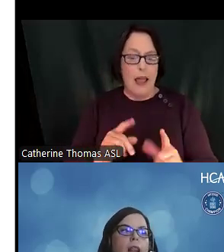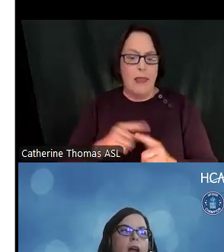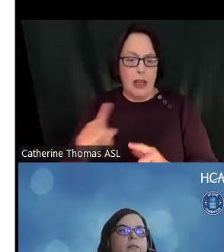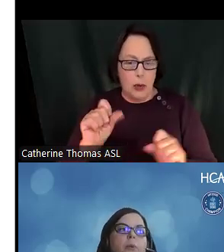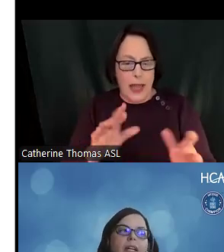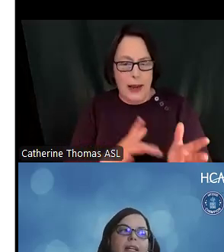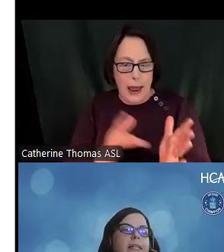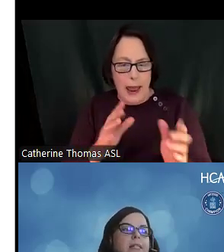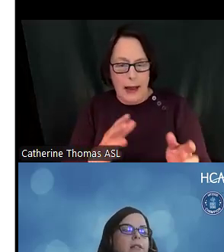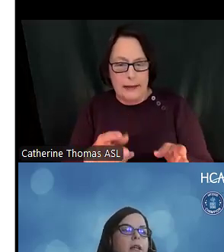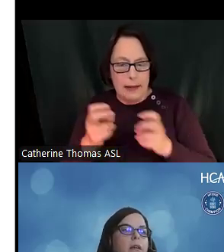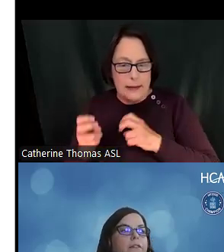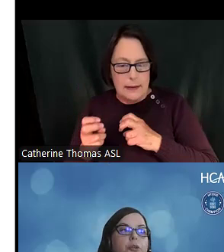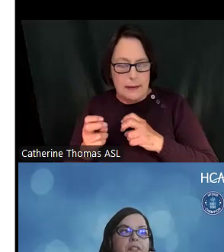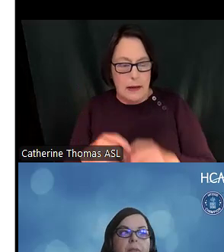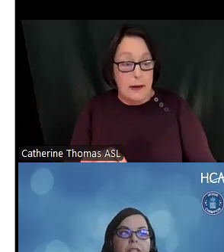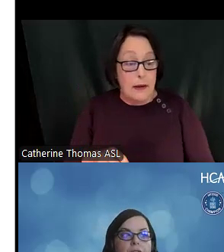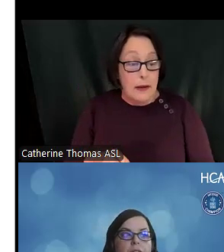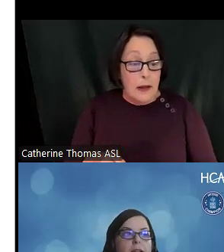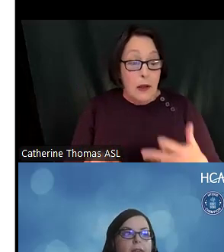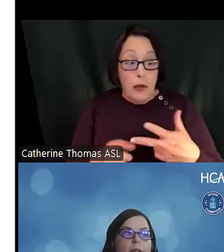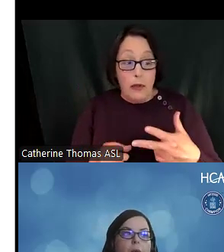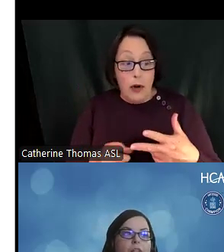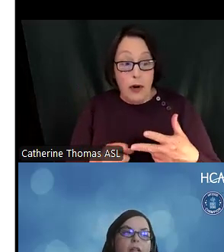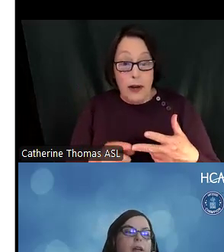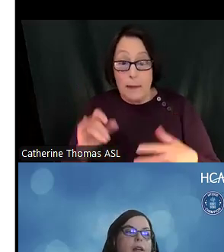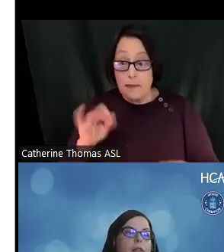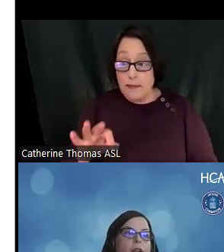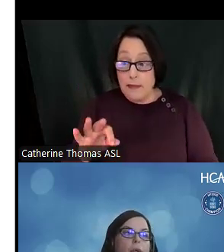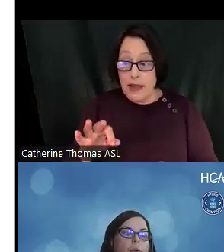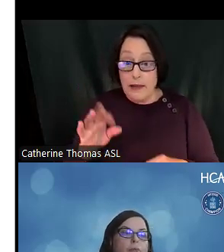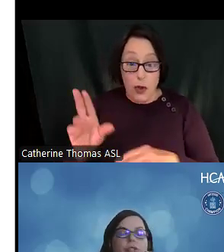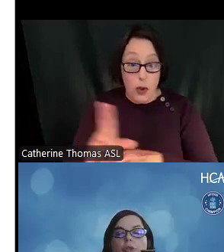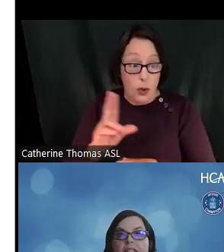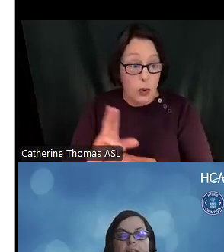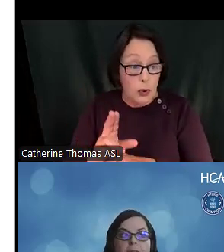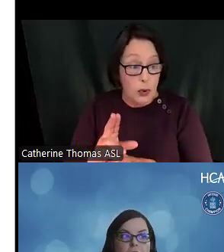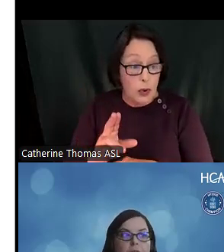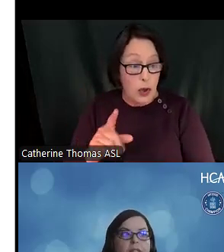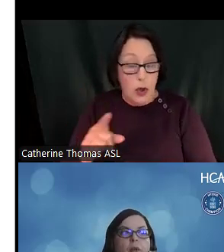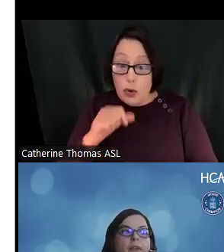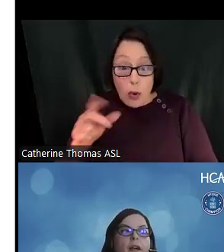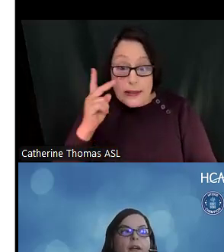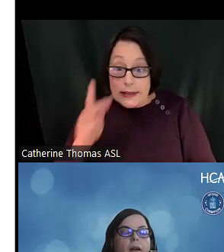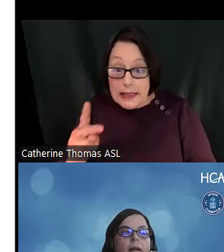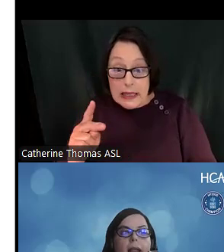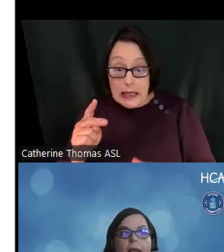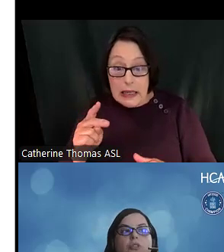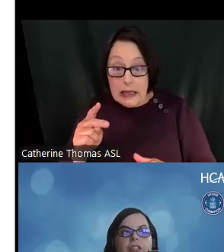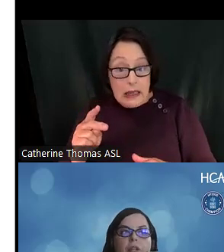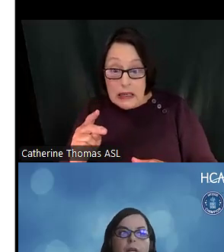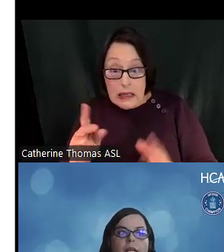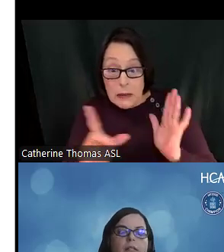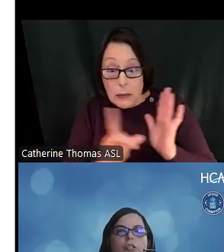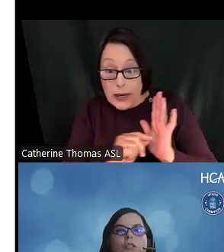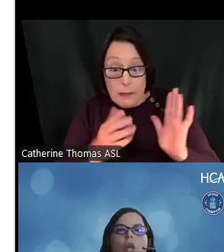third and last bullet is if you see materials in the language that you don't see the materials, right, that in a language